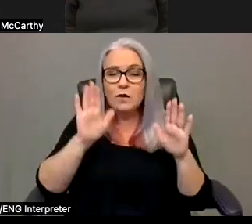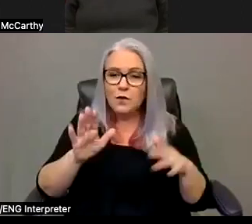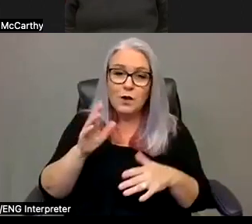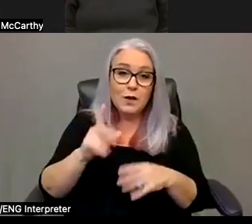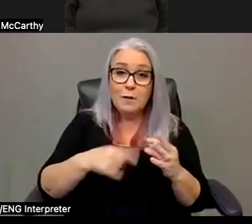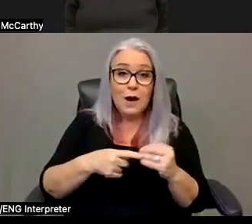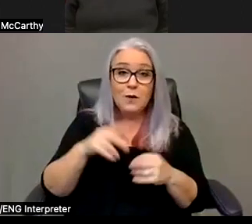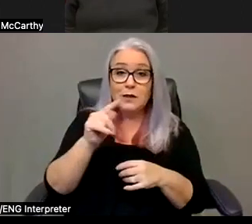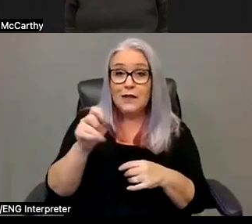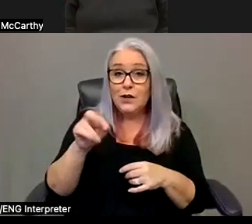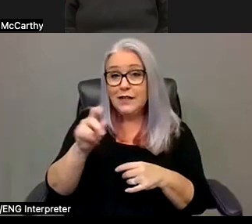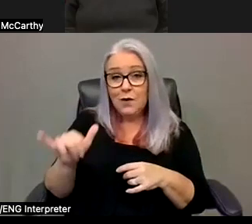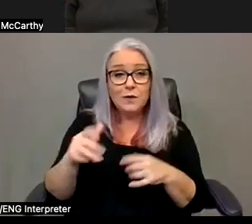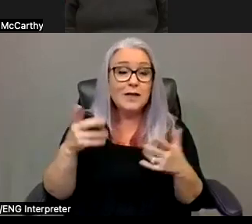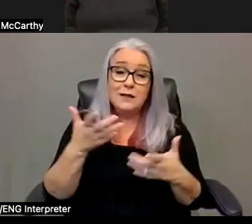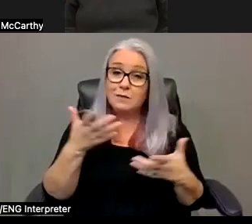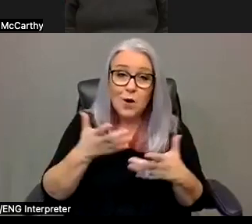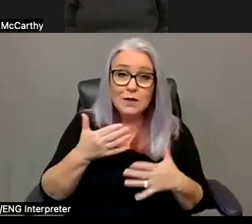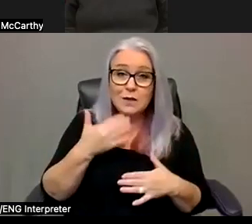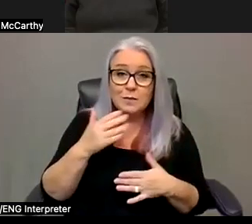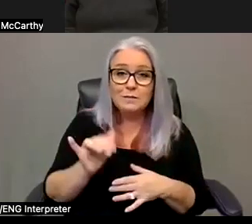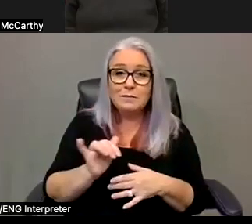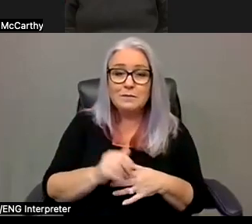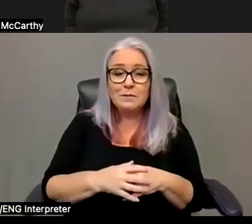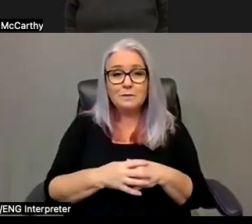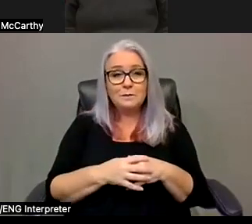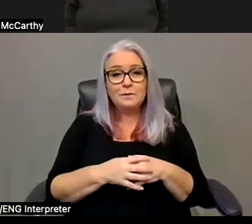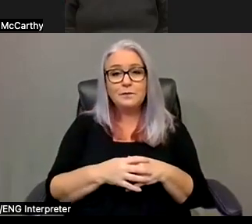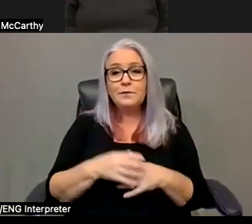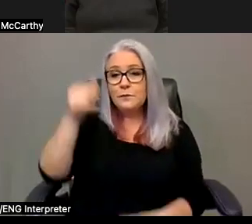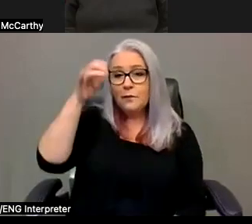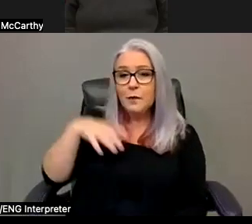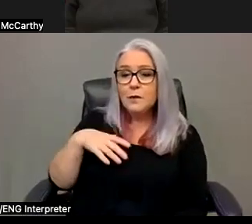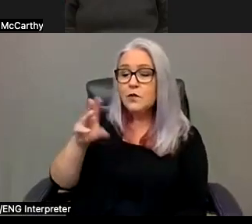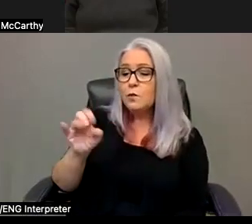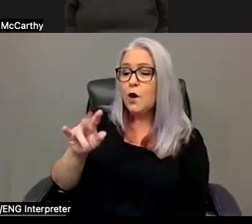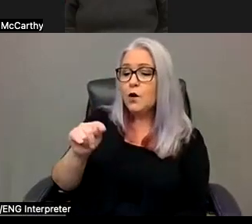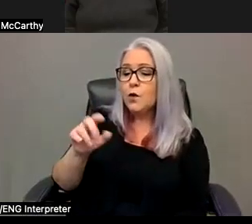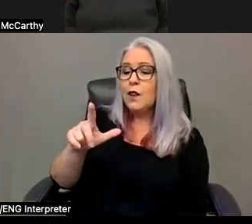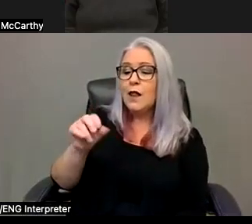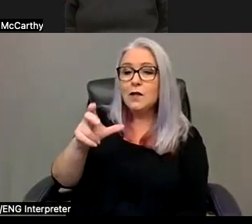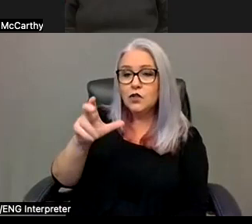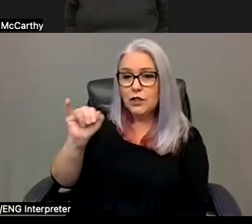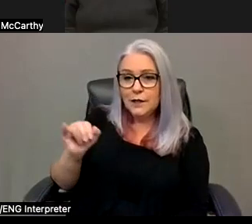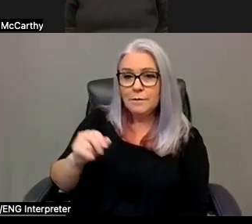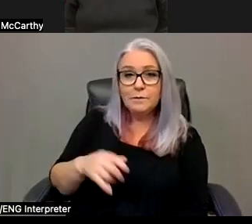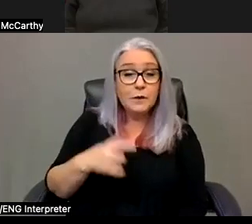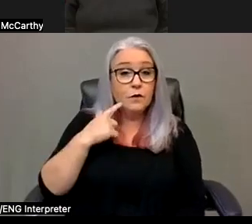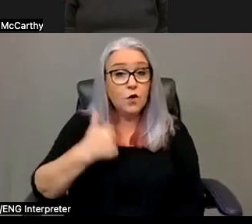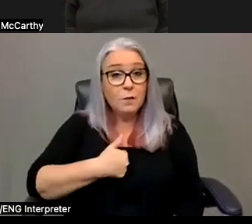its greatest asset as well. Thank you. Mr. Bartolacci. So for me,